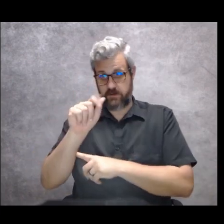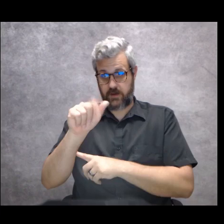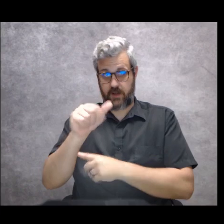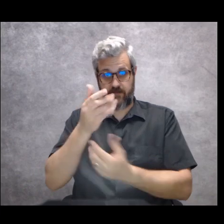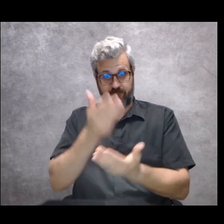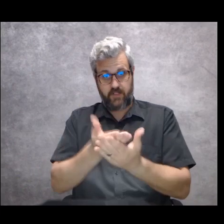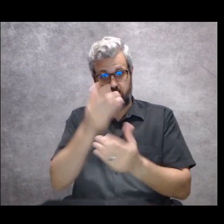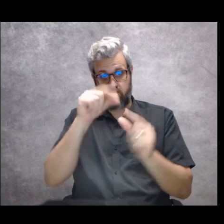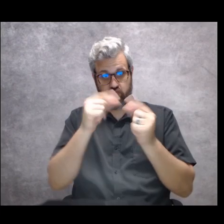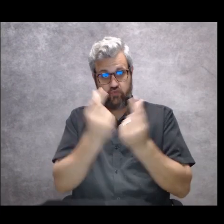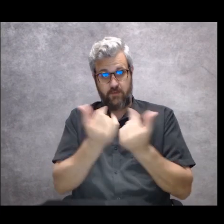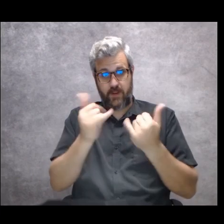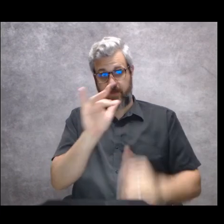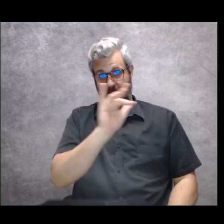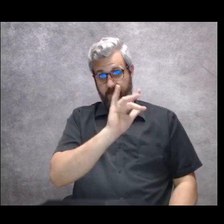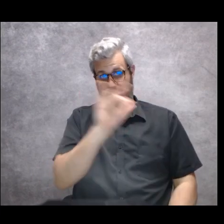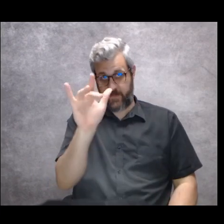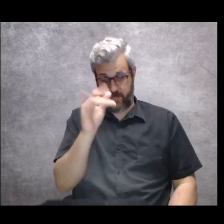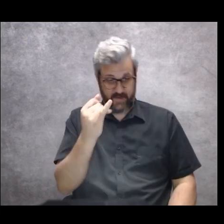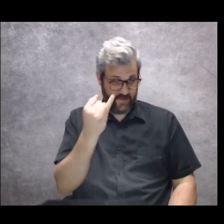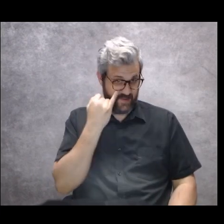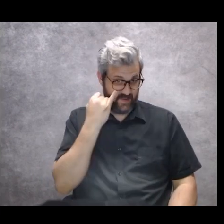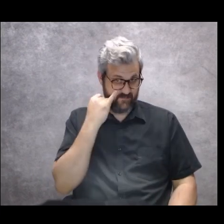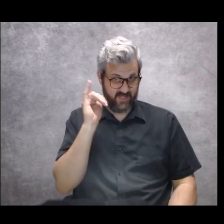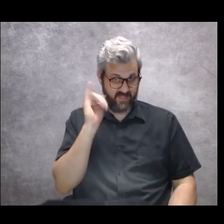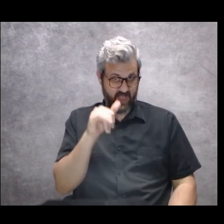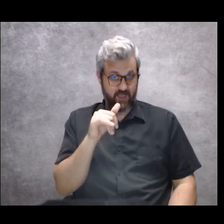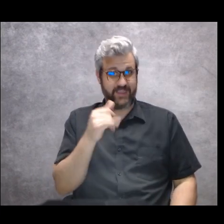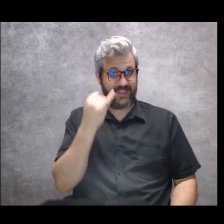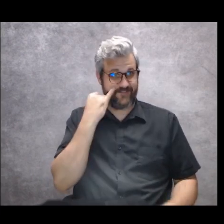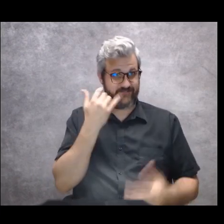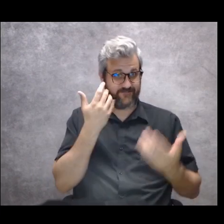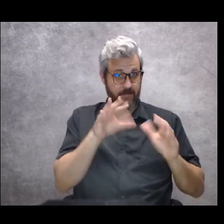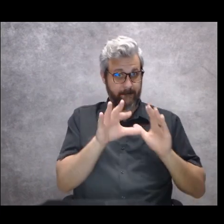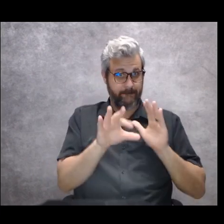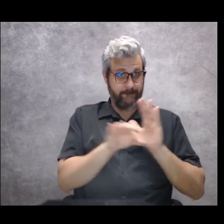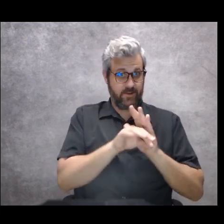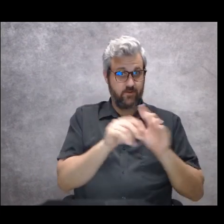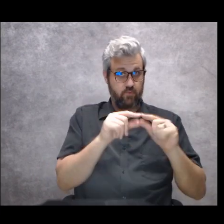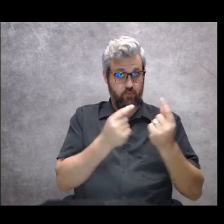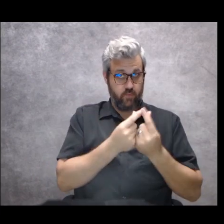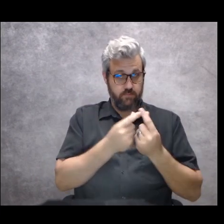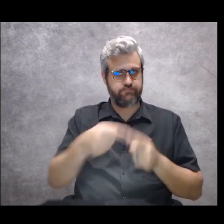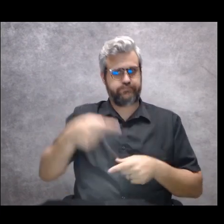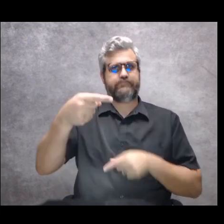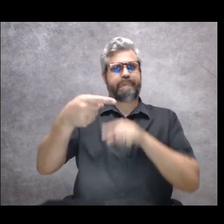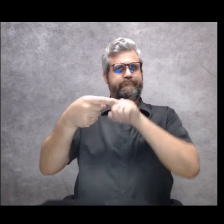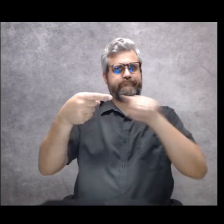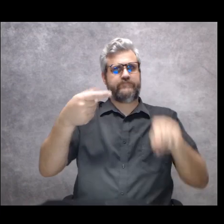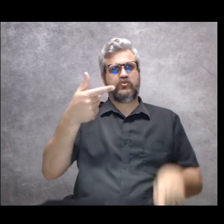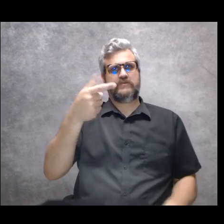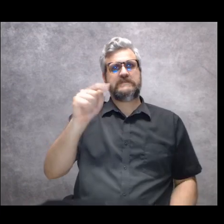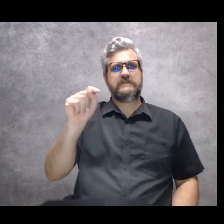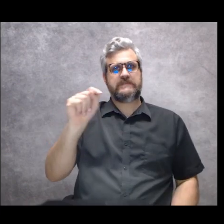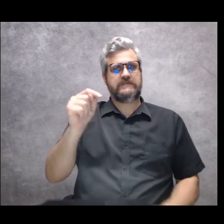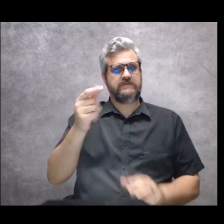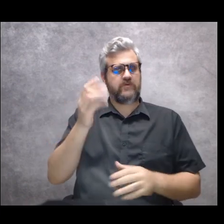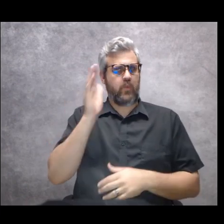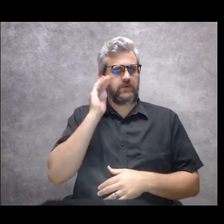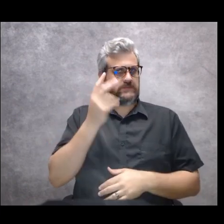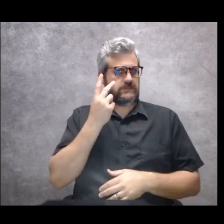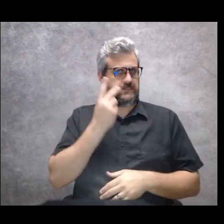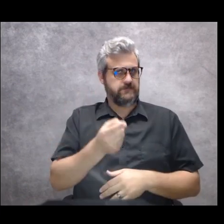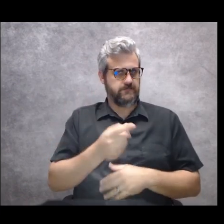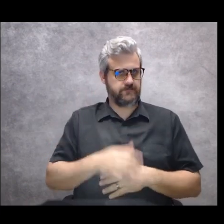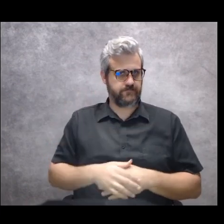the Data Validation Group has been selected, you will see Gifted and Talented in the drop-down. Two reports will